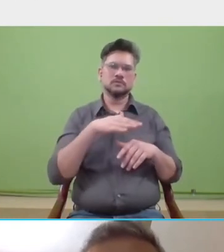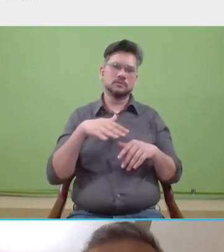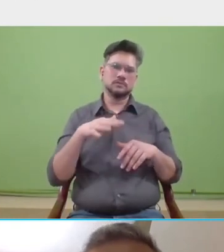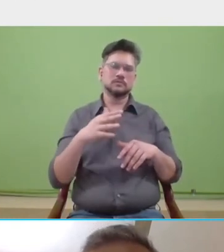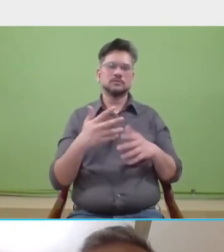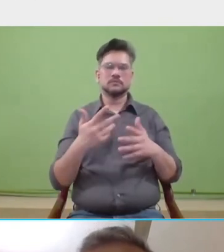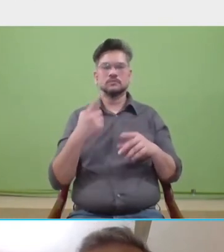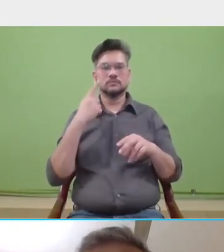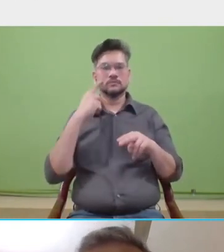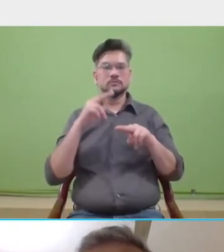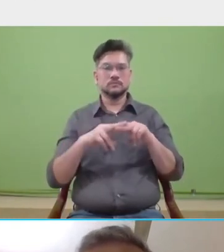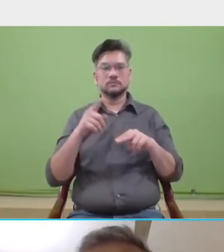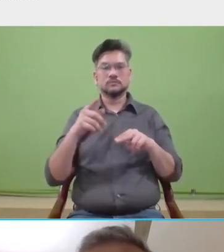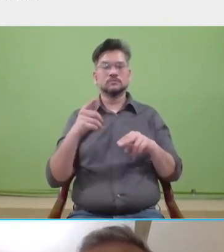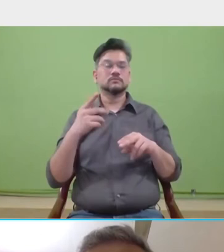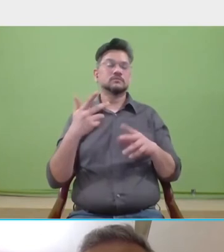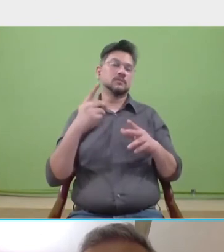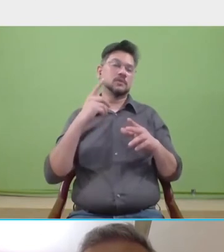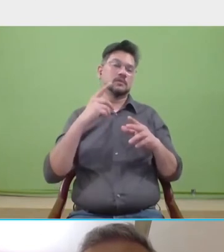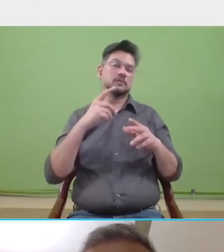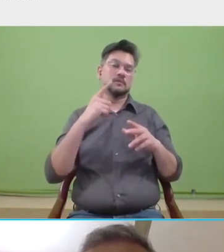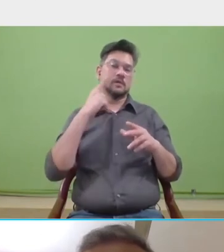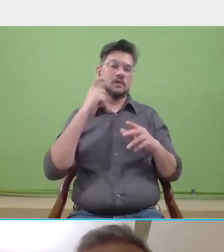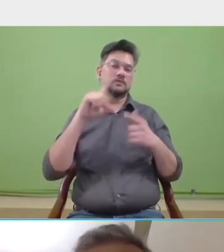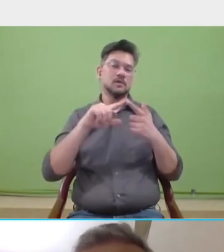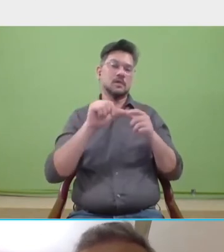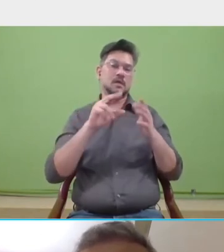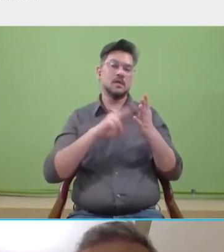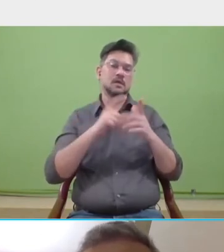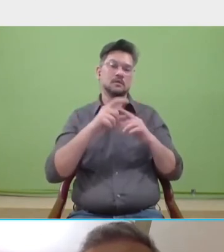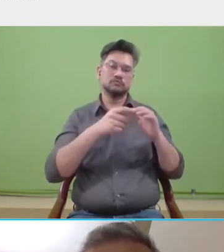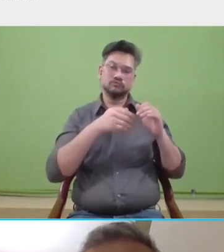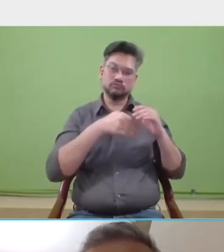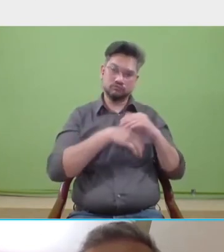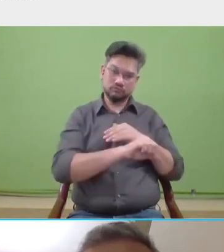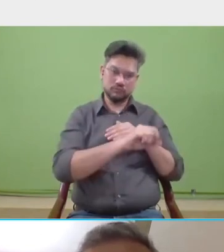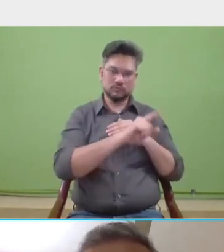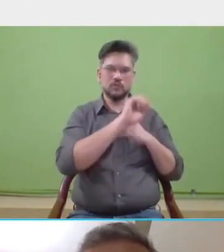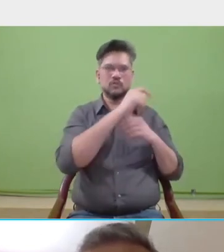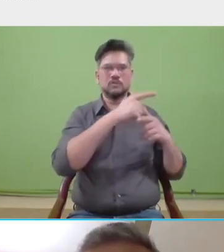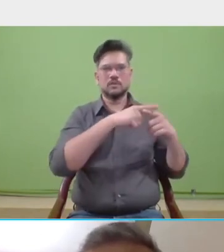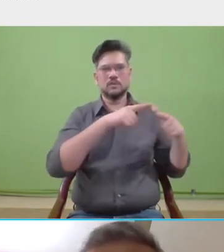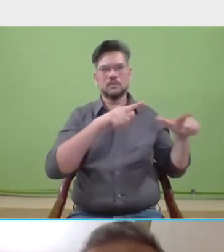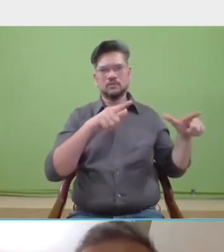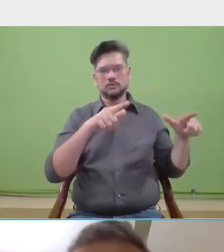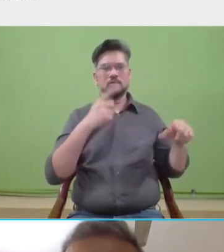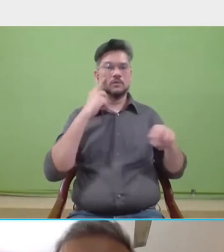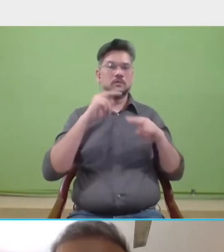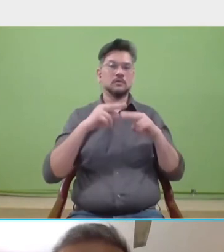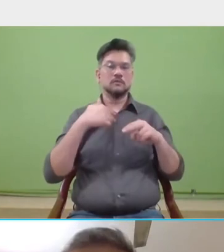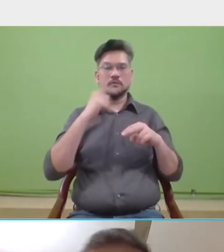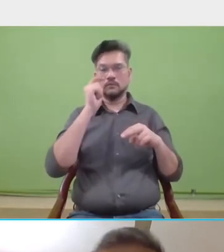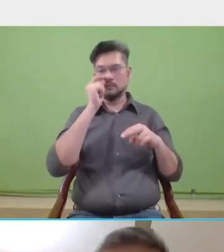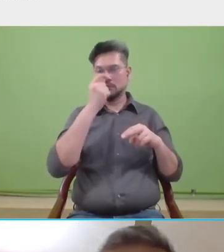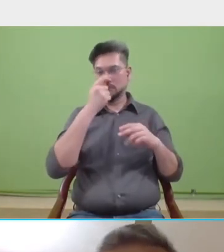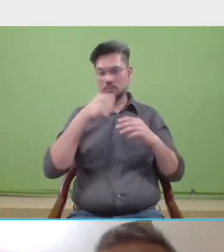icelandic okay if i land up in chennai i'll end up speaking tamil most probably i mean depends